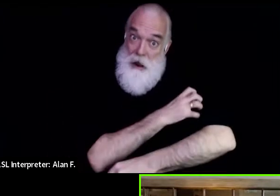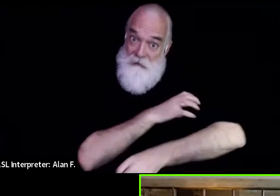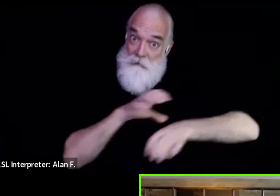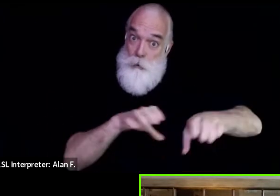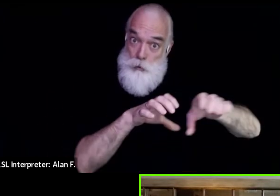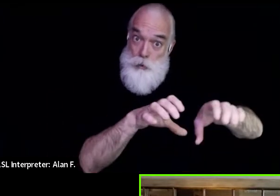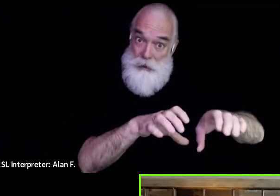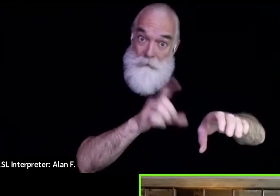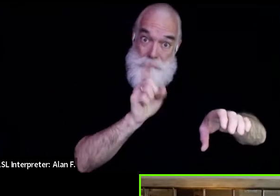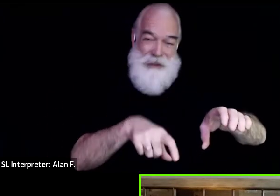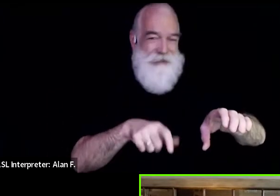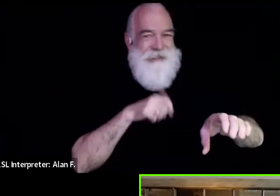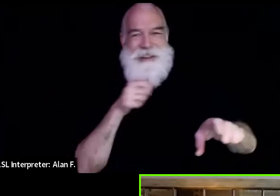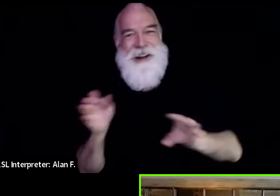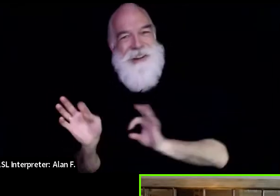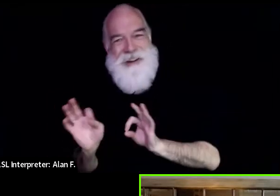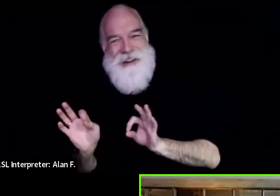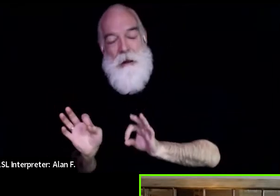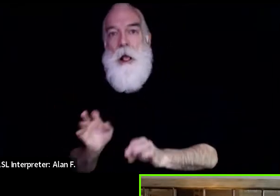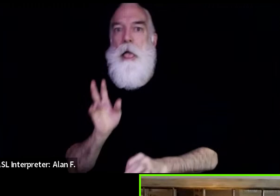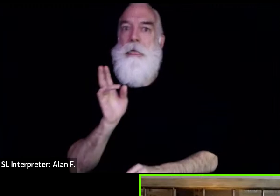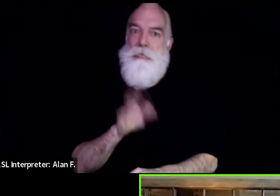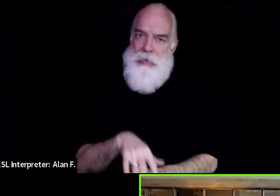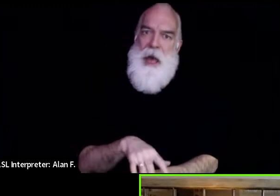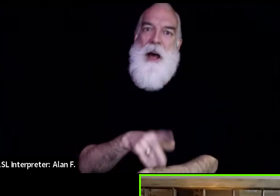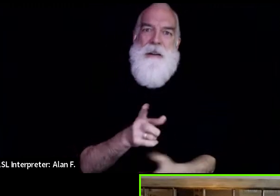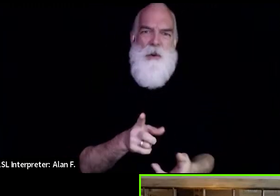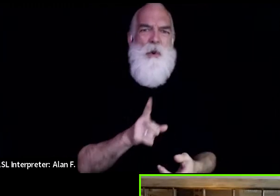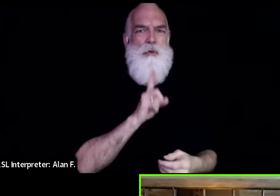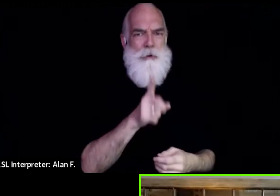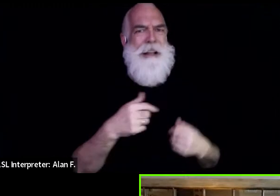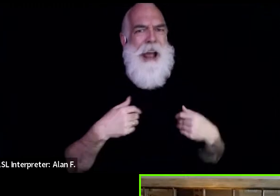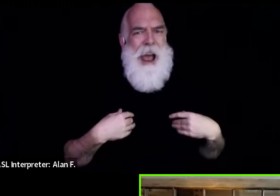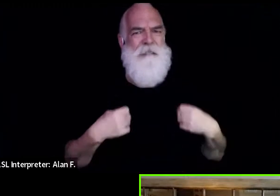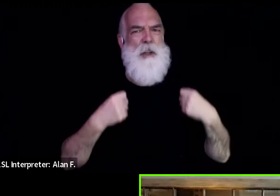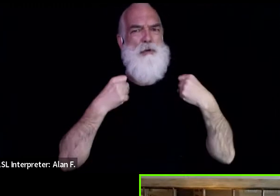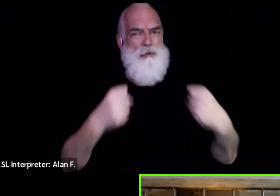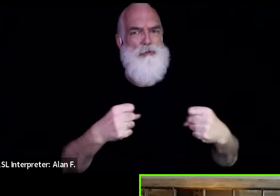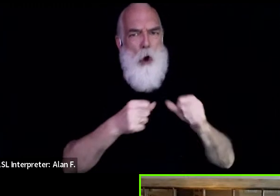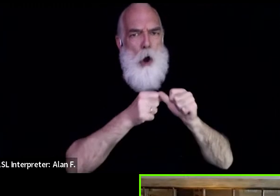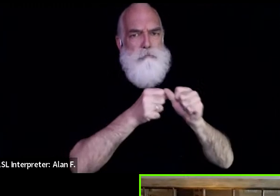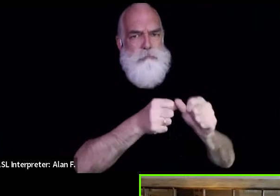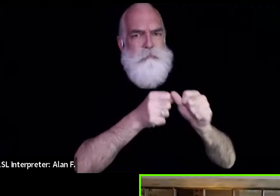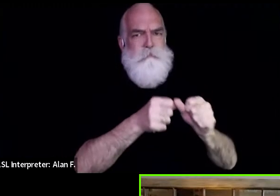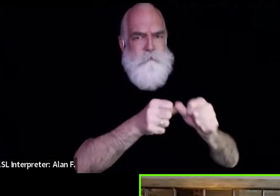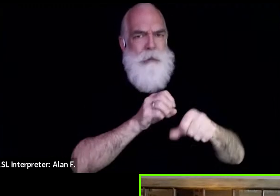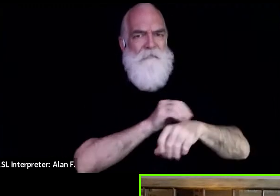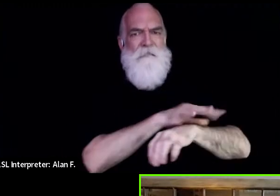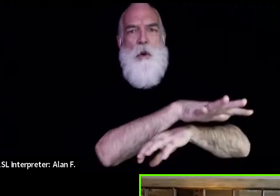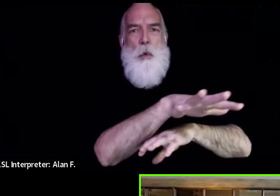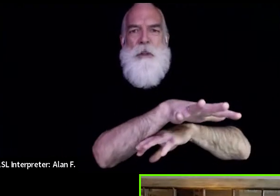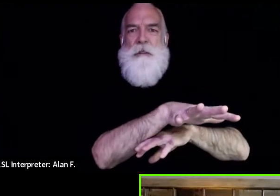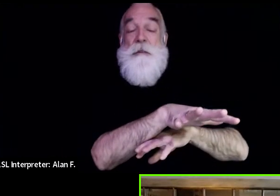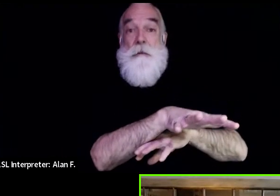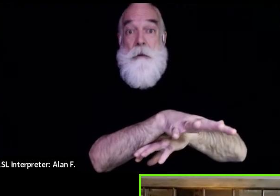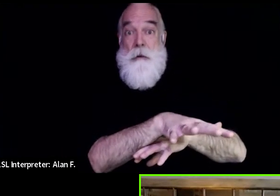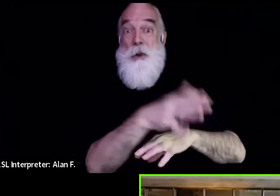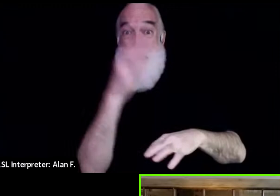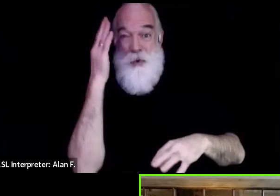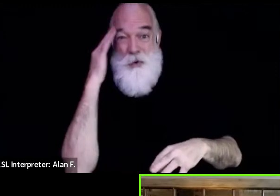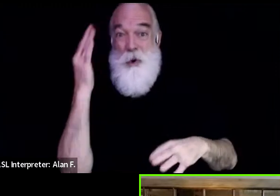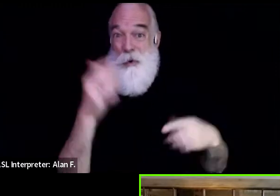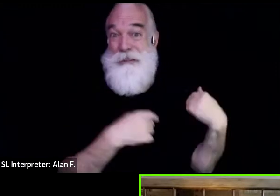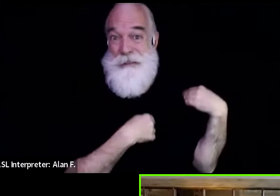is the most lasting impact of 2020, that there is still an ability to mobilize